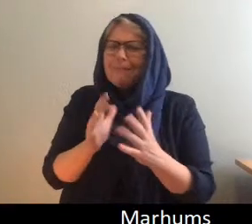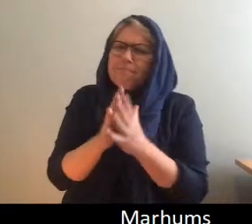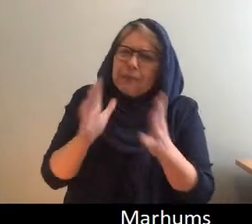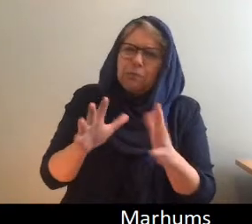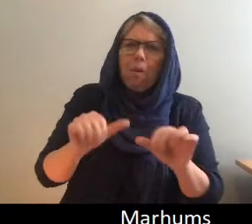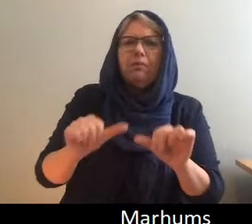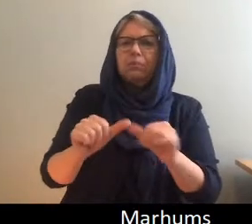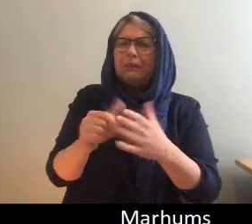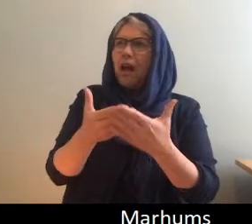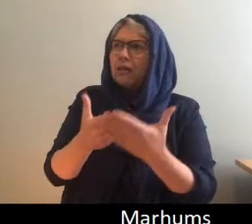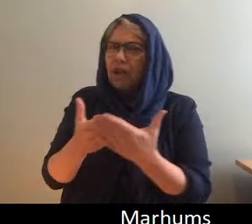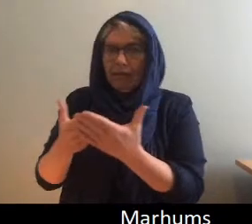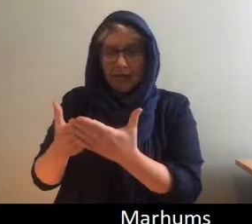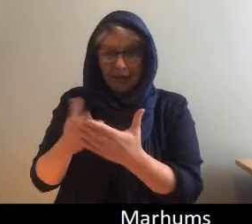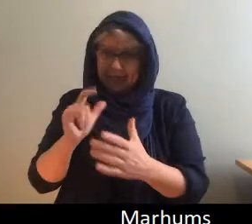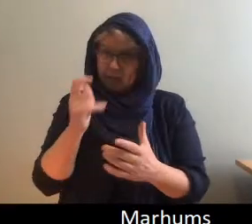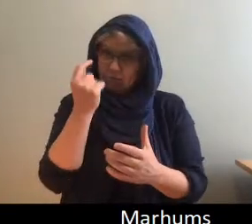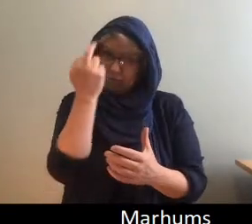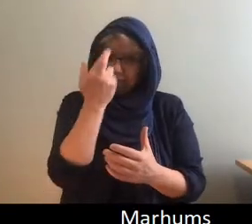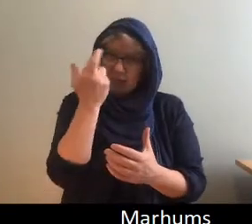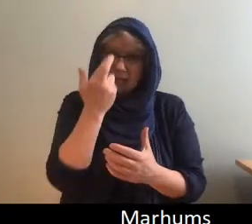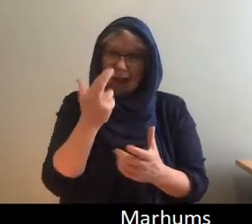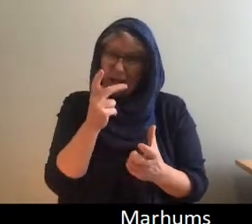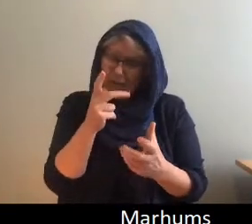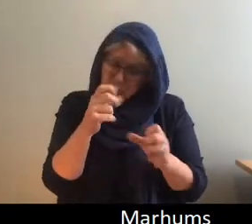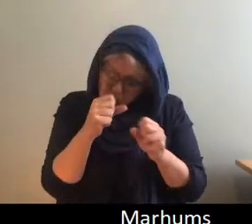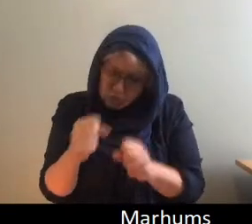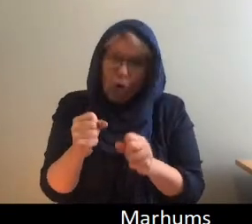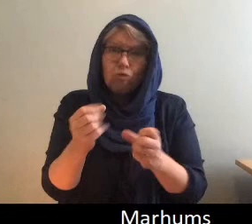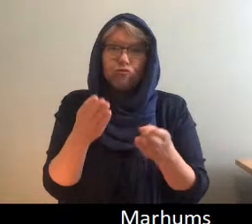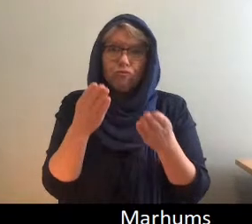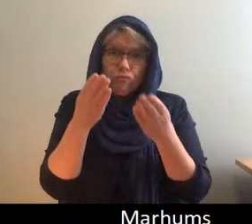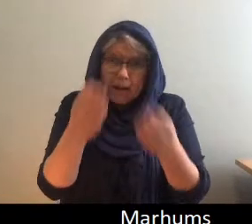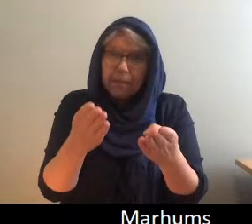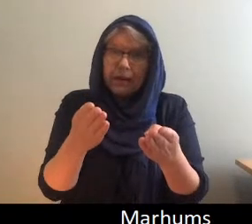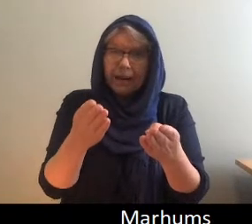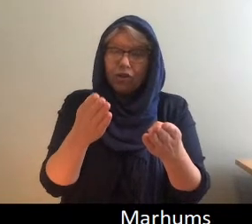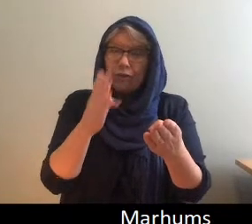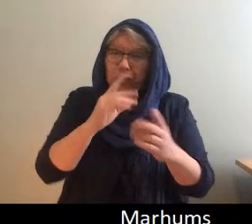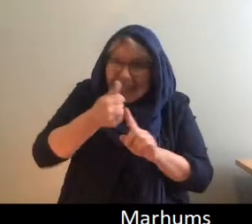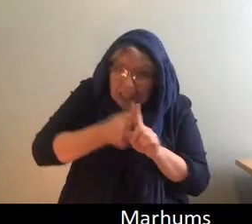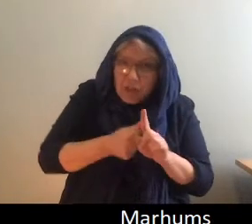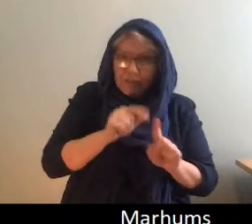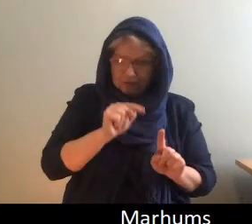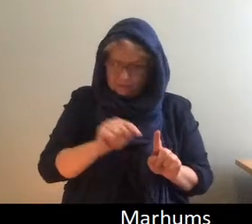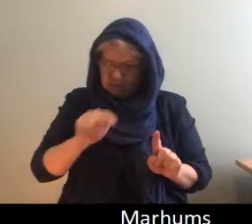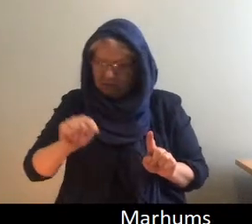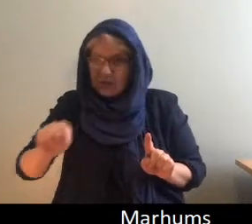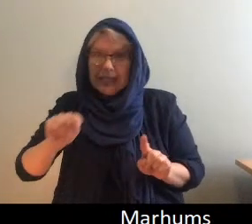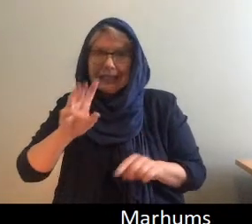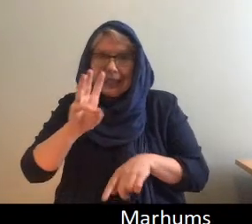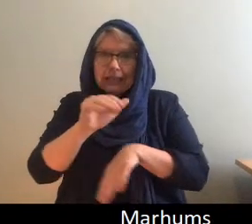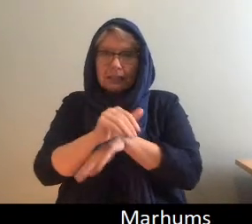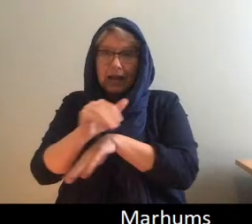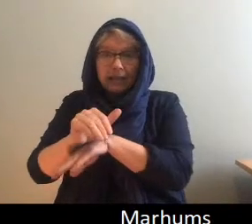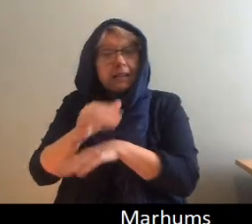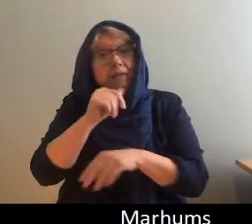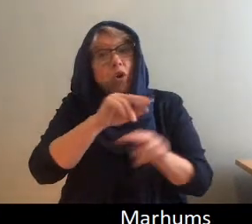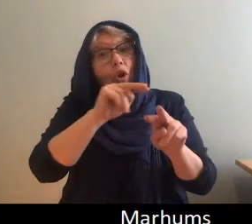know, basically oblivious to the other nights. Keep this in mind. Yes, we know that in